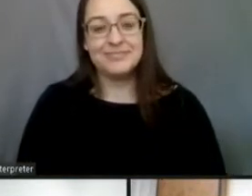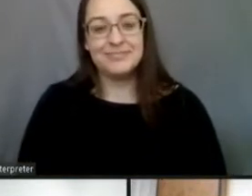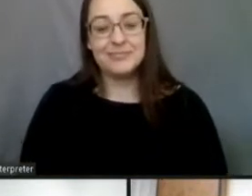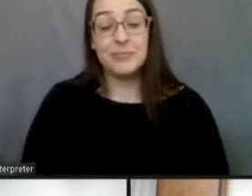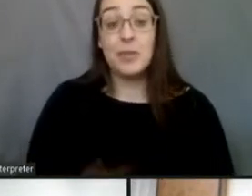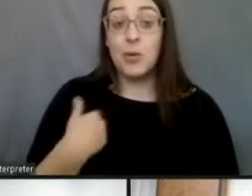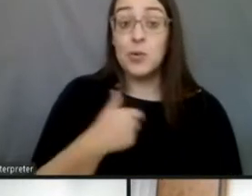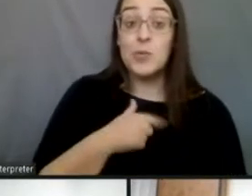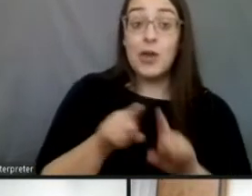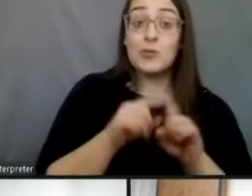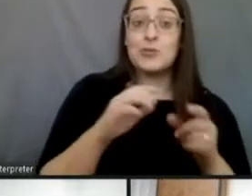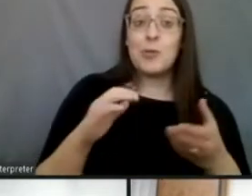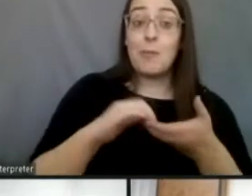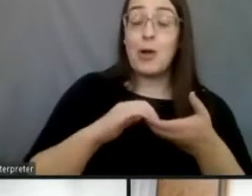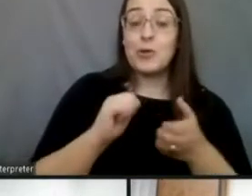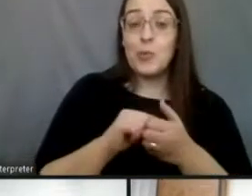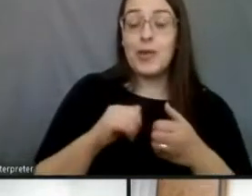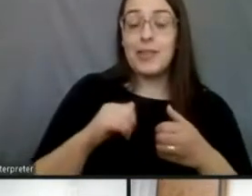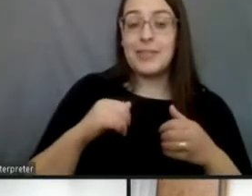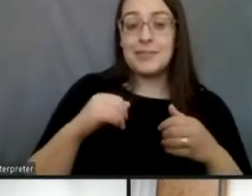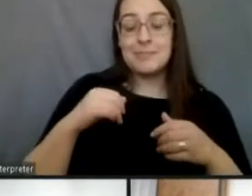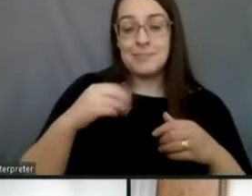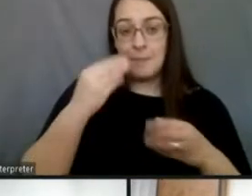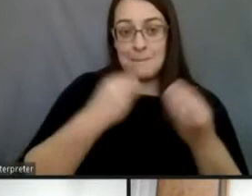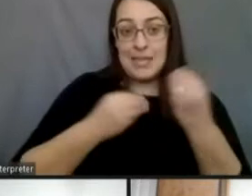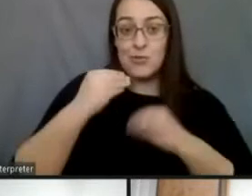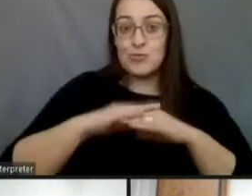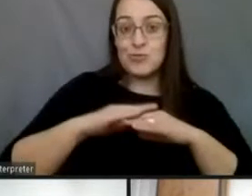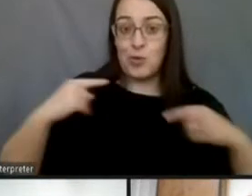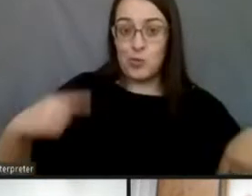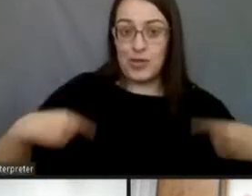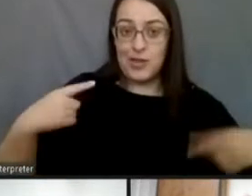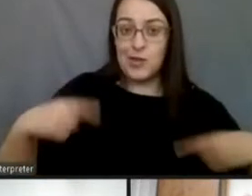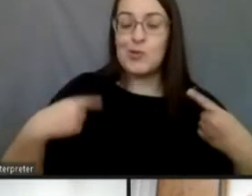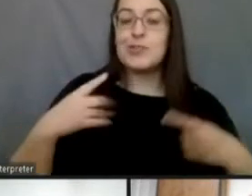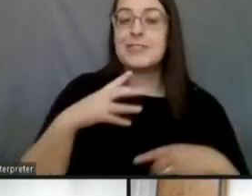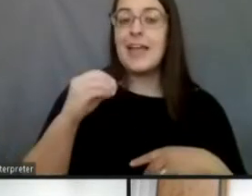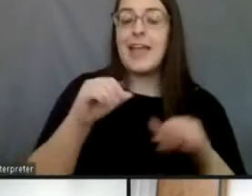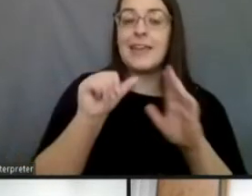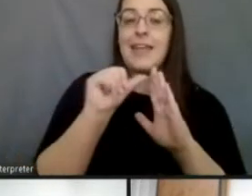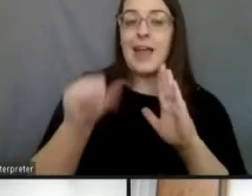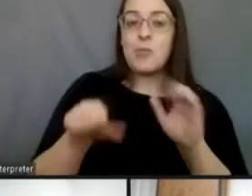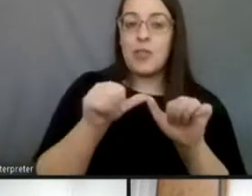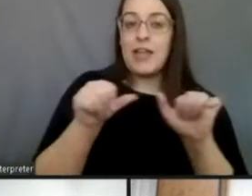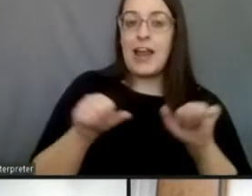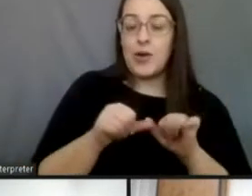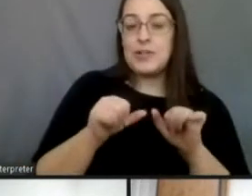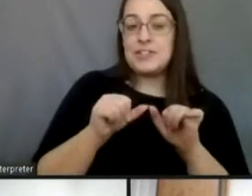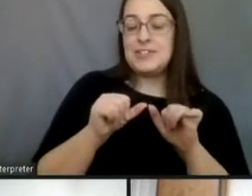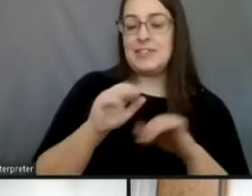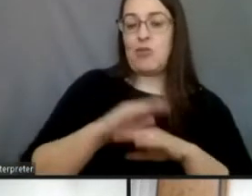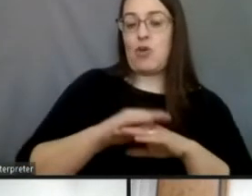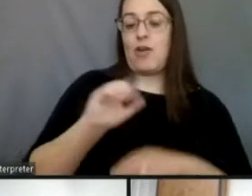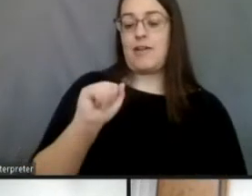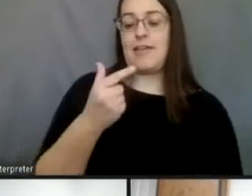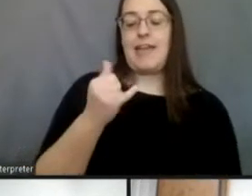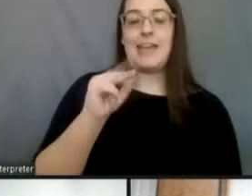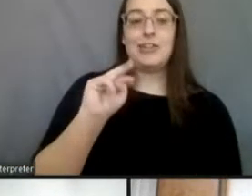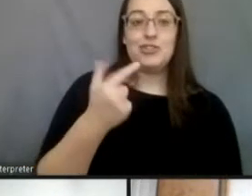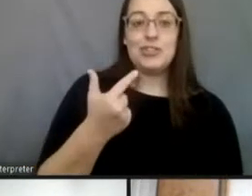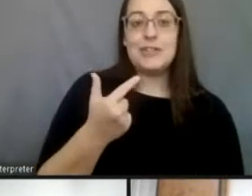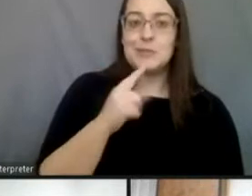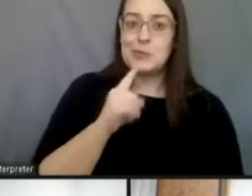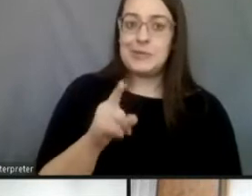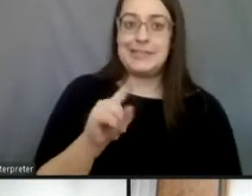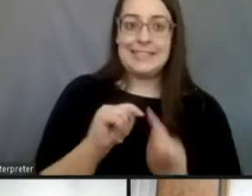Oh, and we also partnered with Meals on Wheels and the Area Agency on Aging, and so it was really a team effort there.